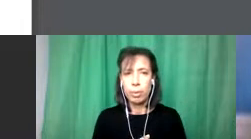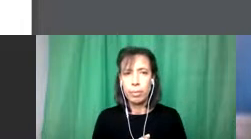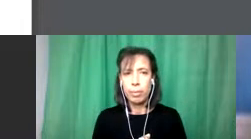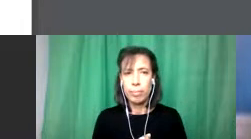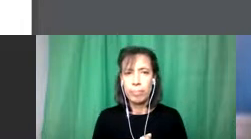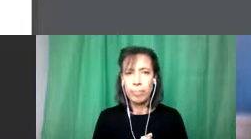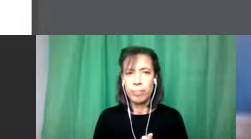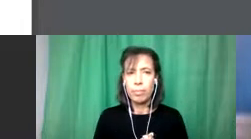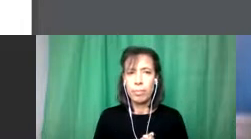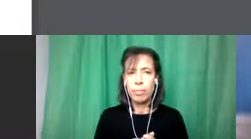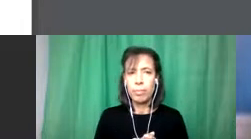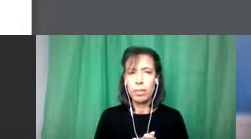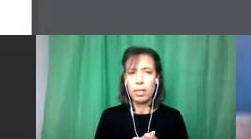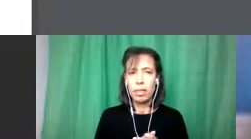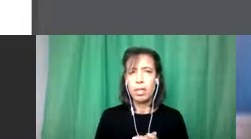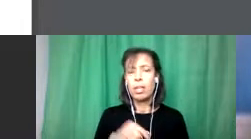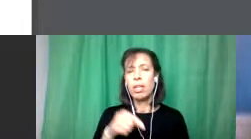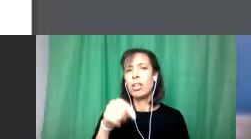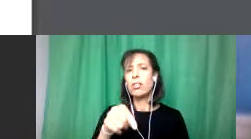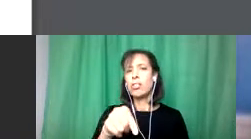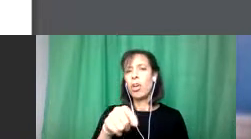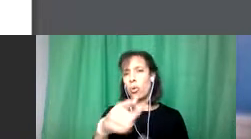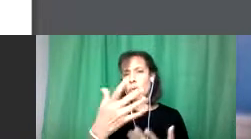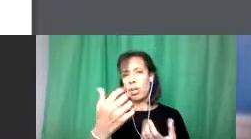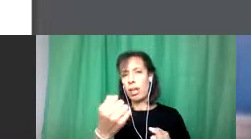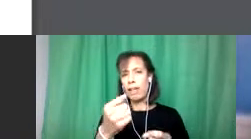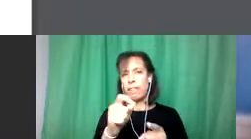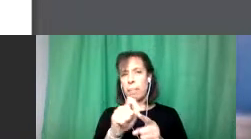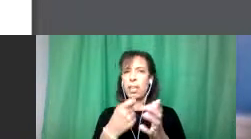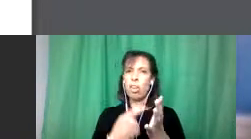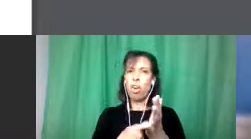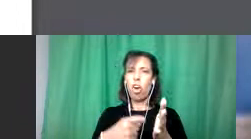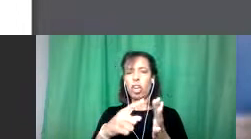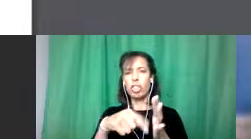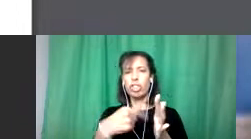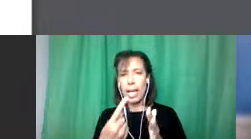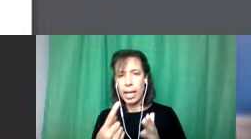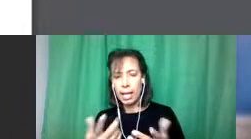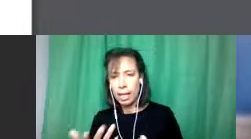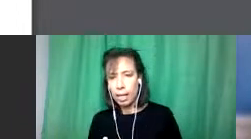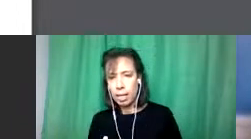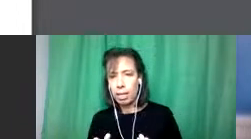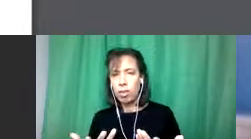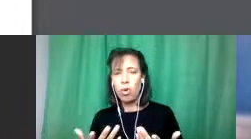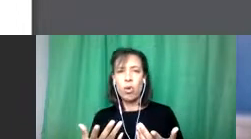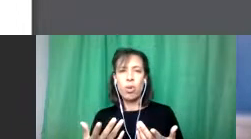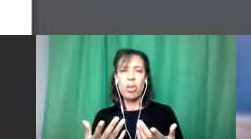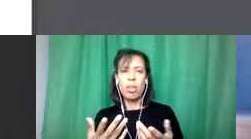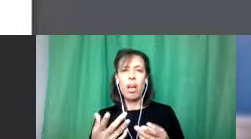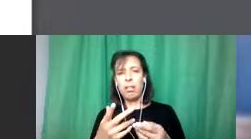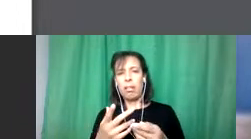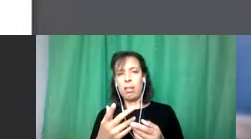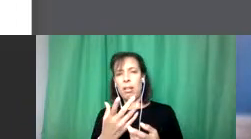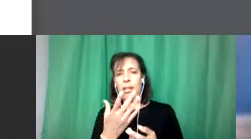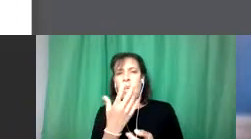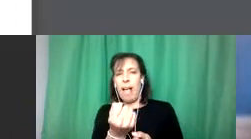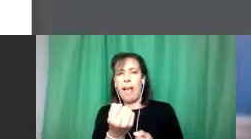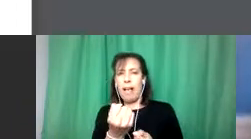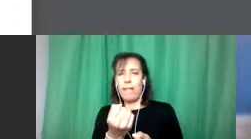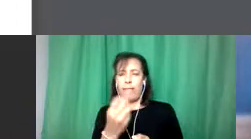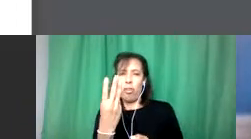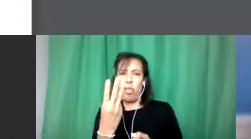PRJ, contextualizing education globally ends CEG, etc., etc. I'm the module